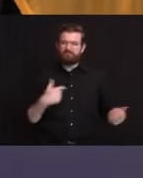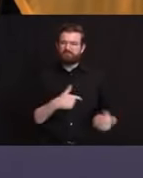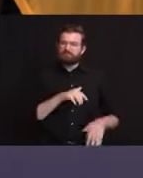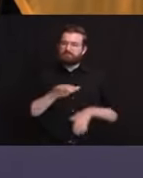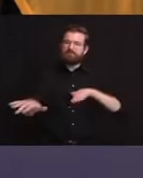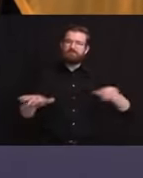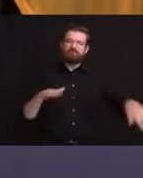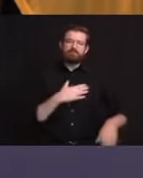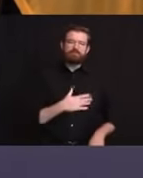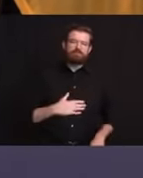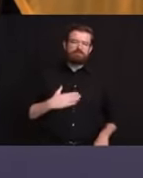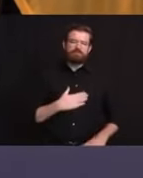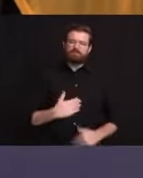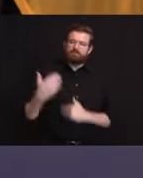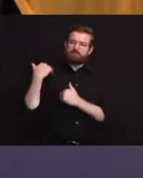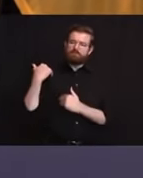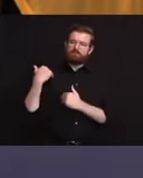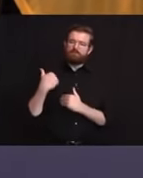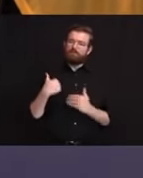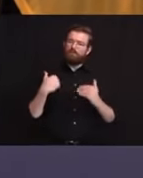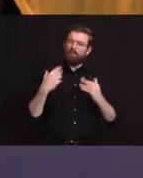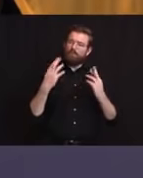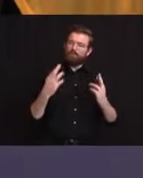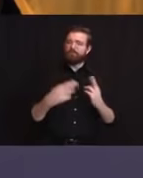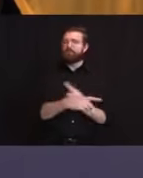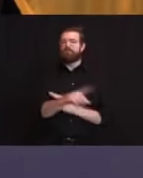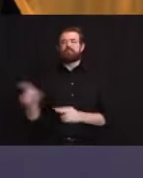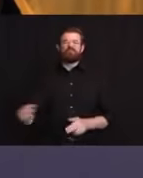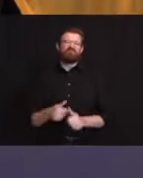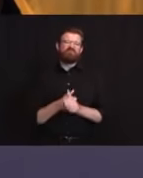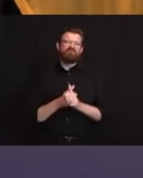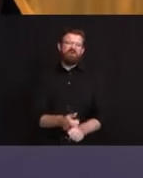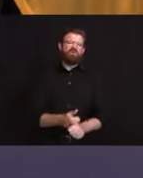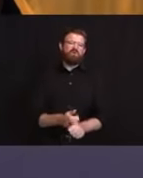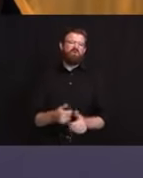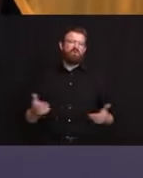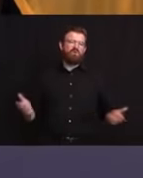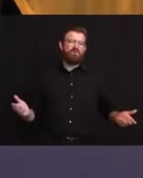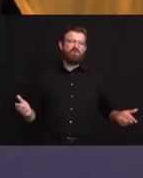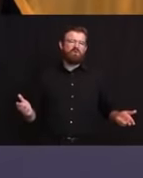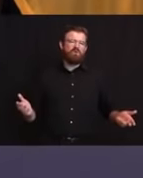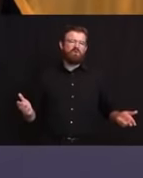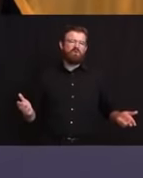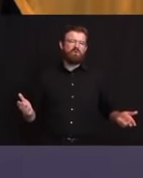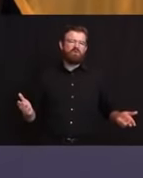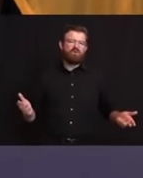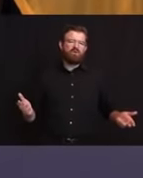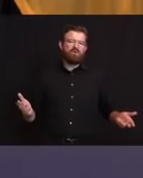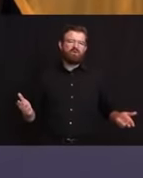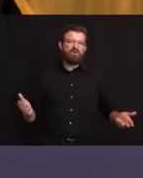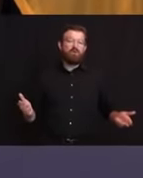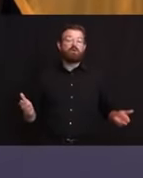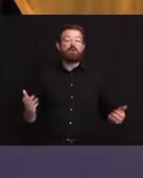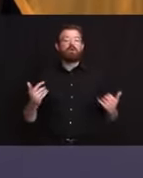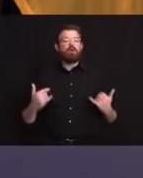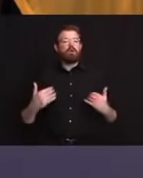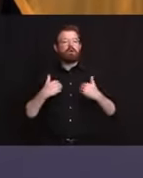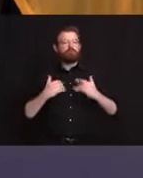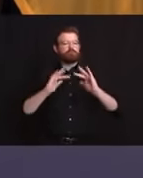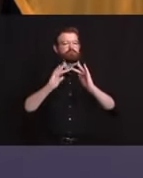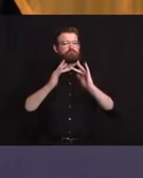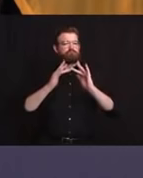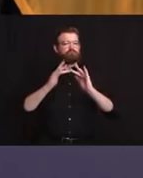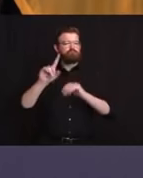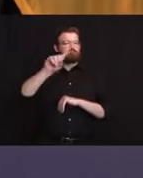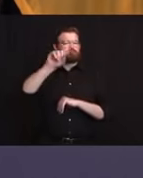the form is coming into place, the survey tool that Judy's talked about today. And again, I'll let her